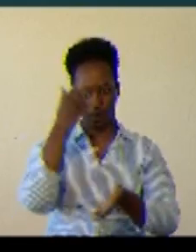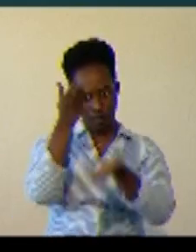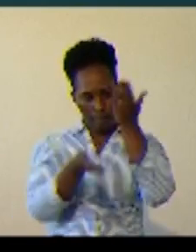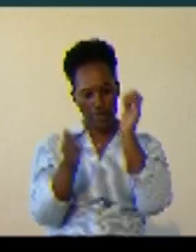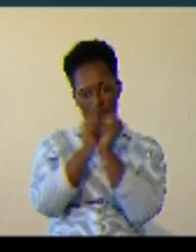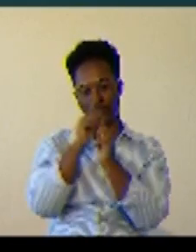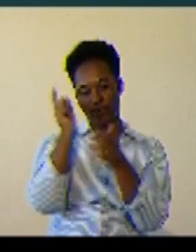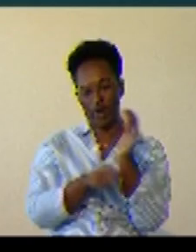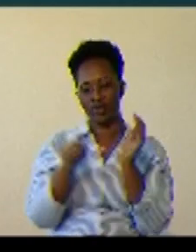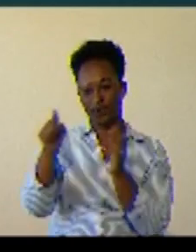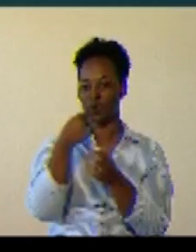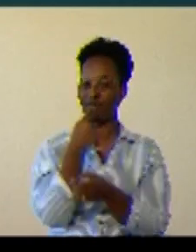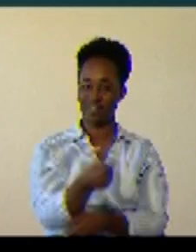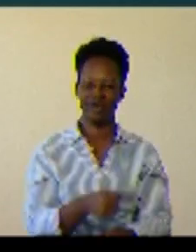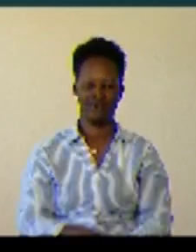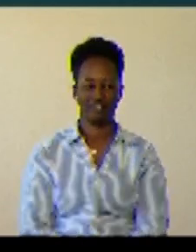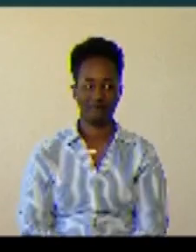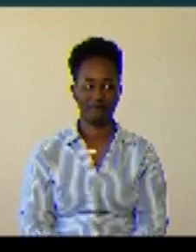suggested.